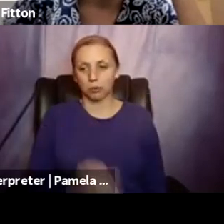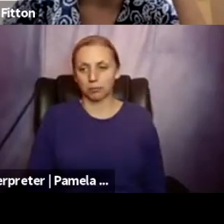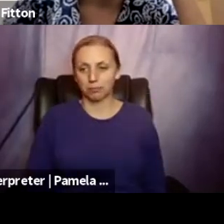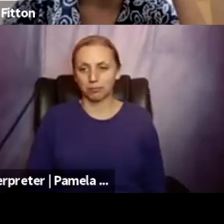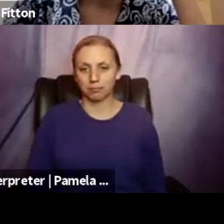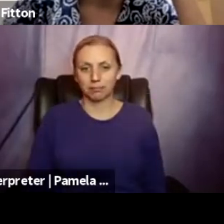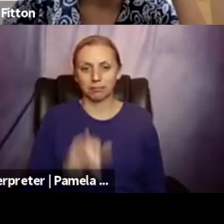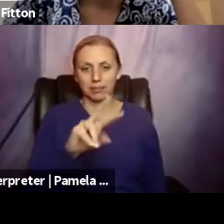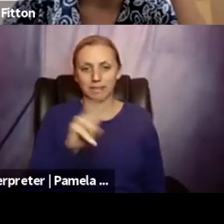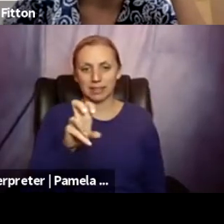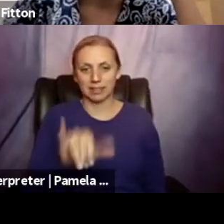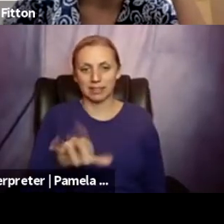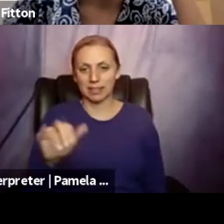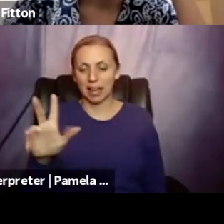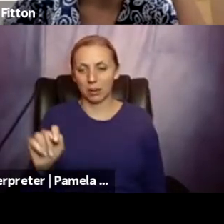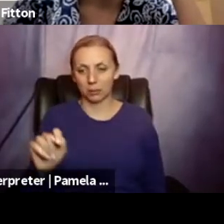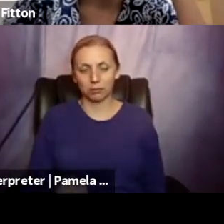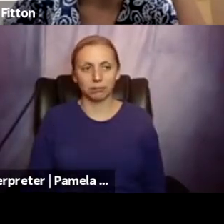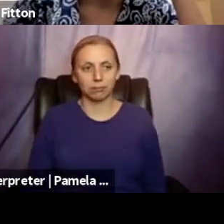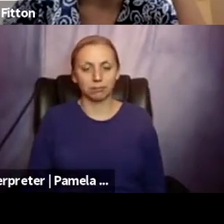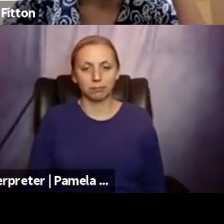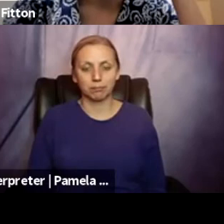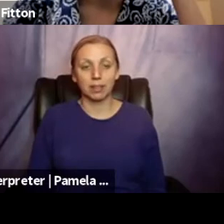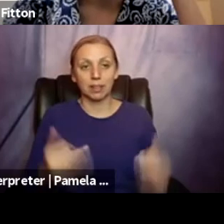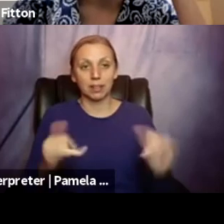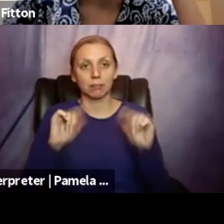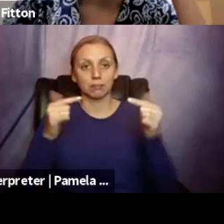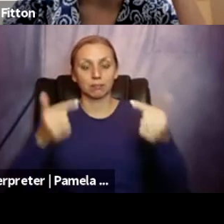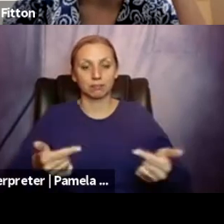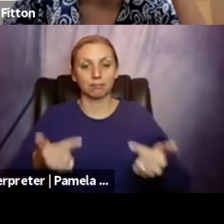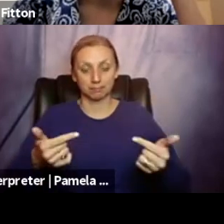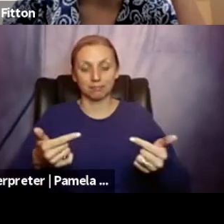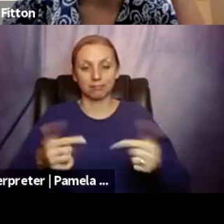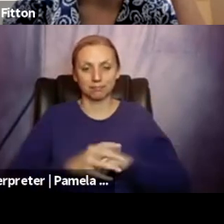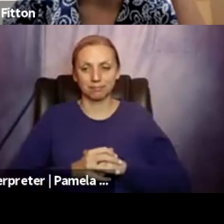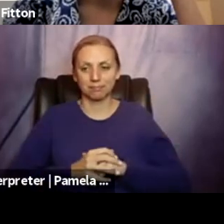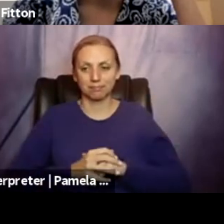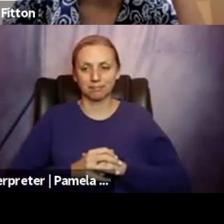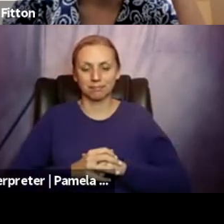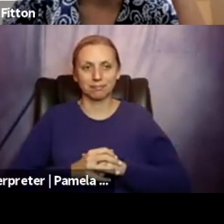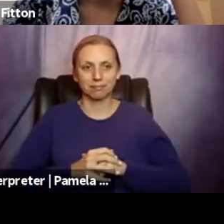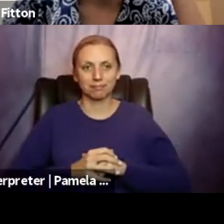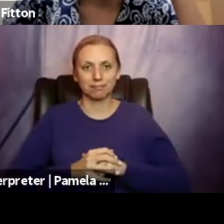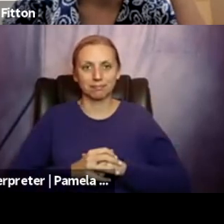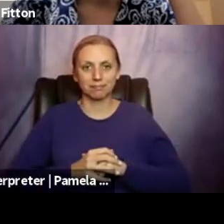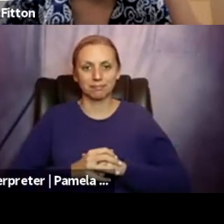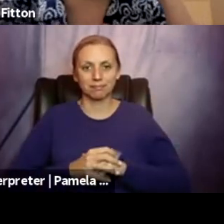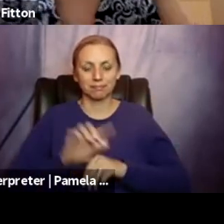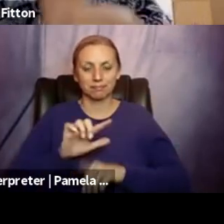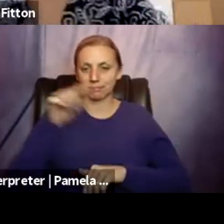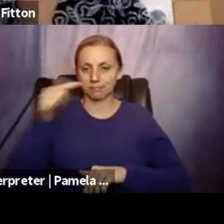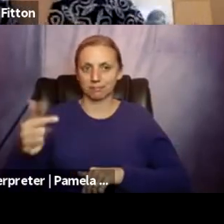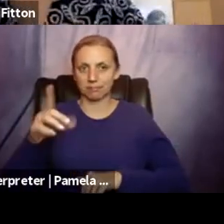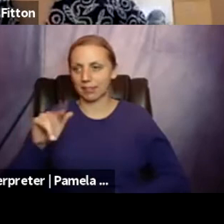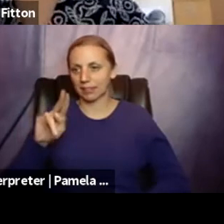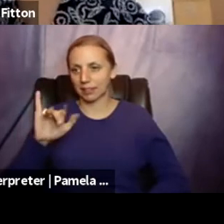And maybe Ami, I'll hand it back over to you, or who's closing us out? Layla? I'll pass it over to